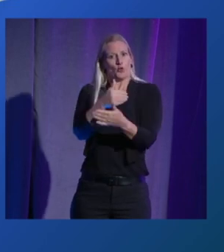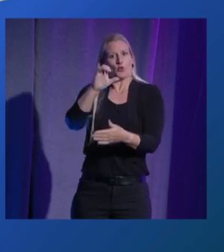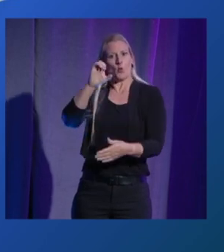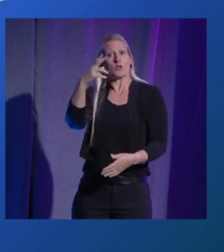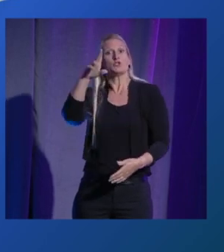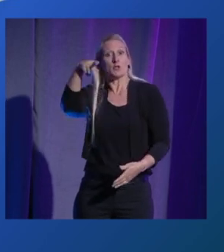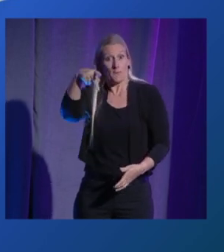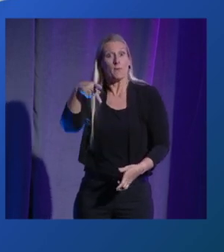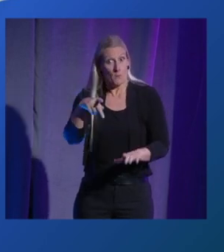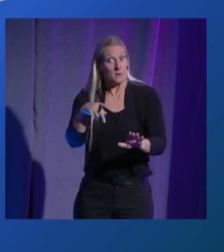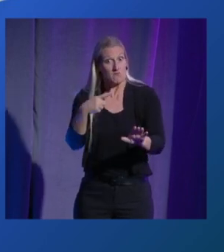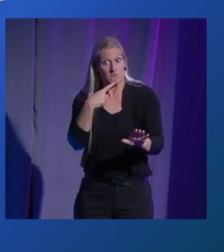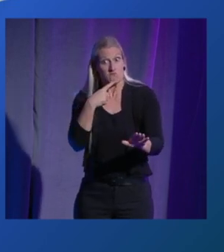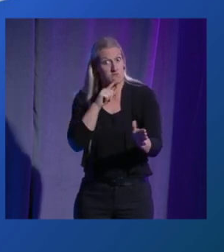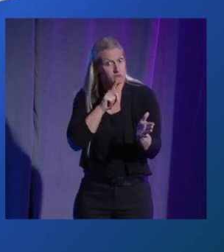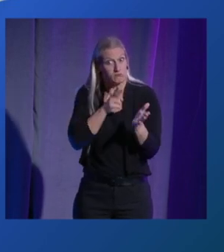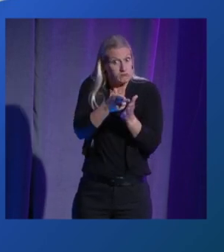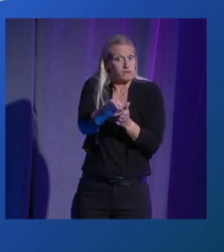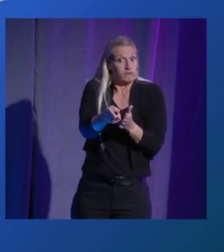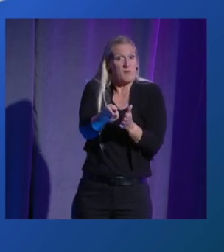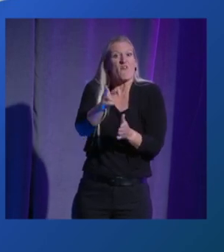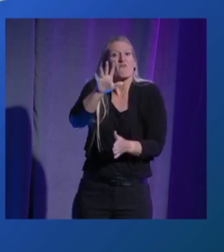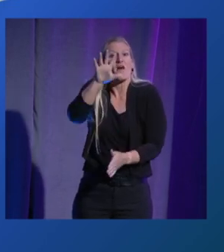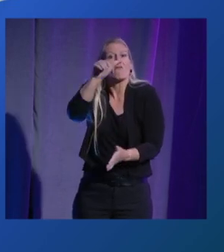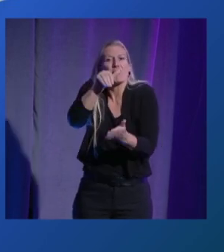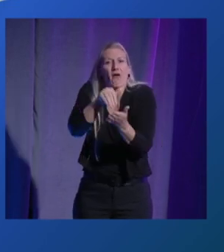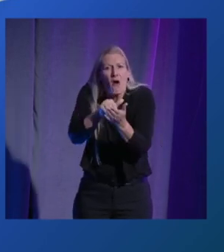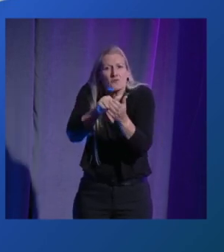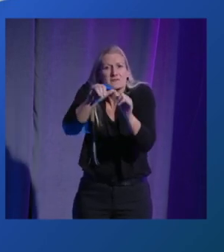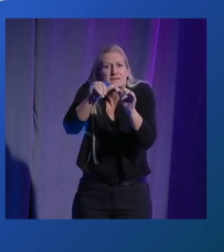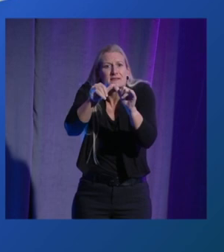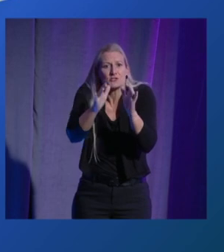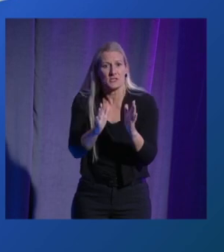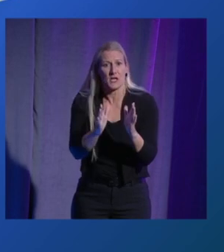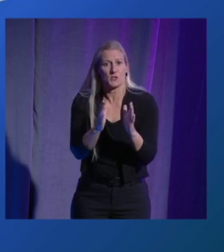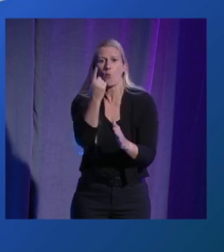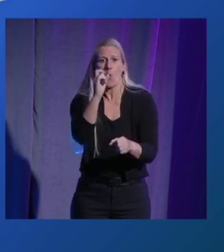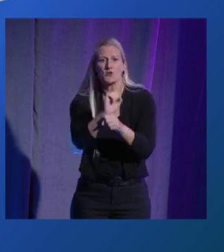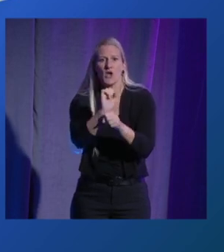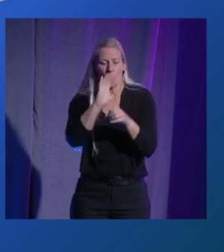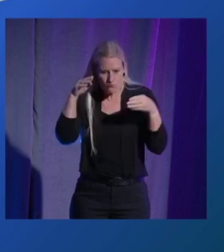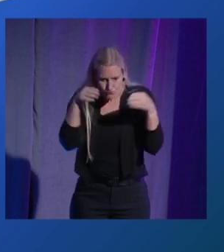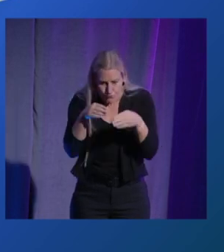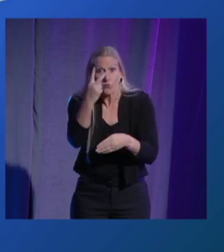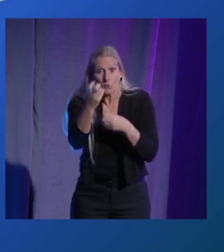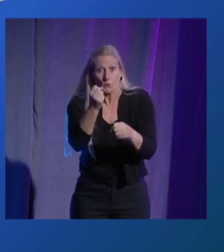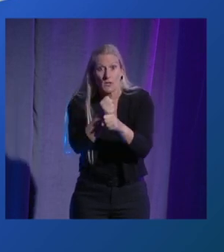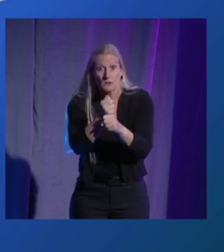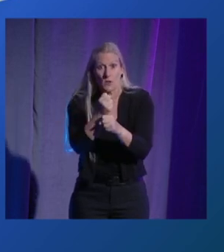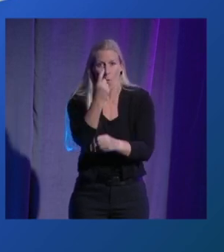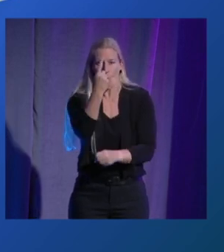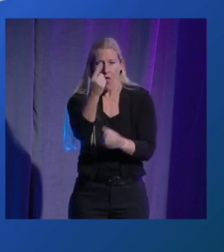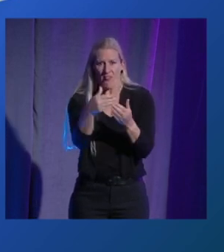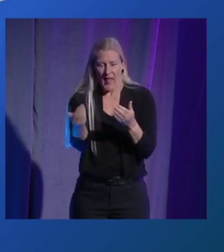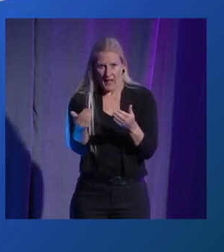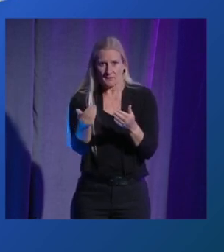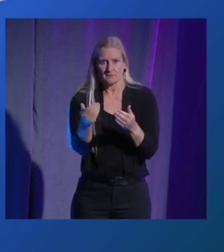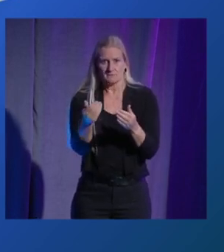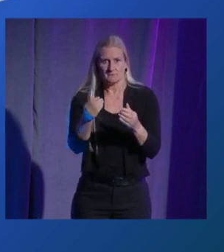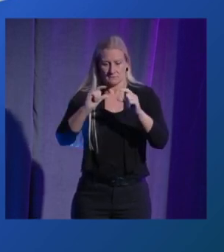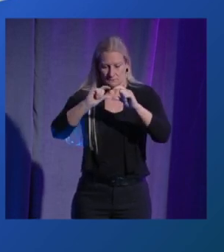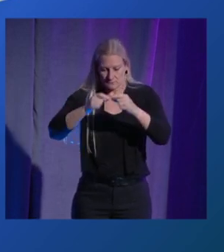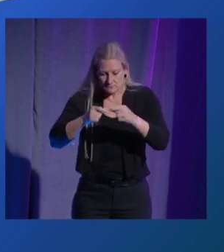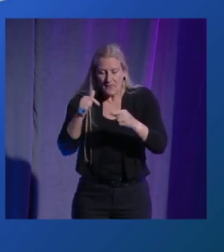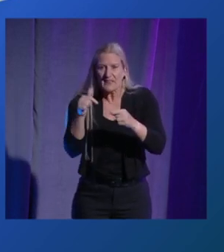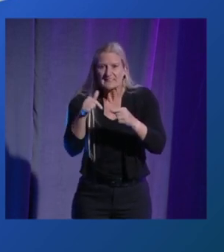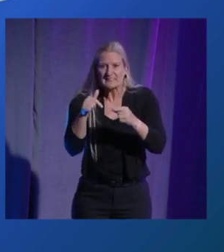5,000 Engineers working exclusively for two years to make one device a little bit better than the last